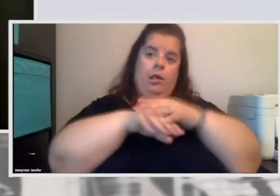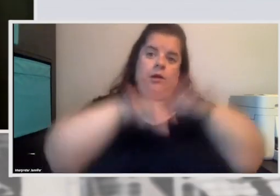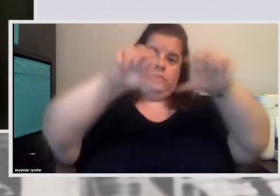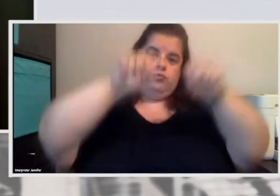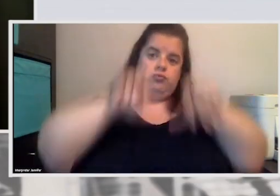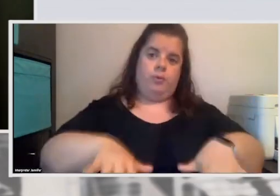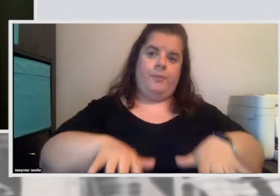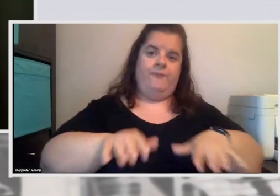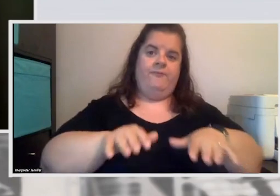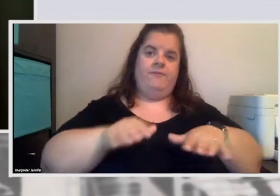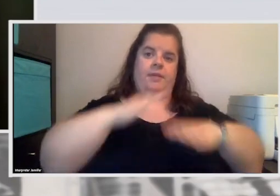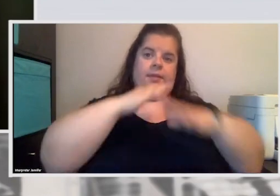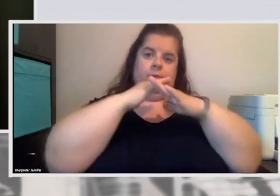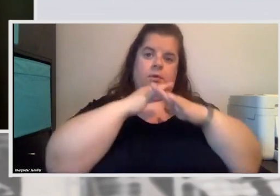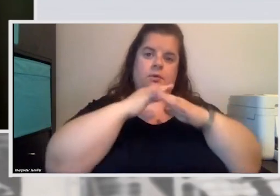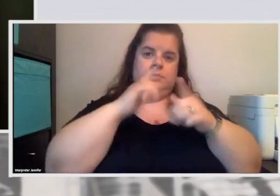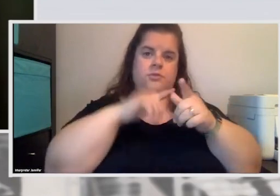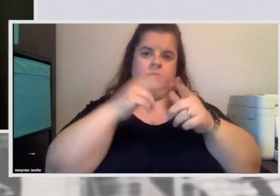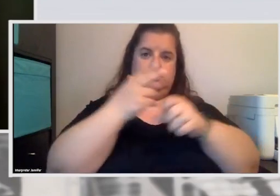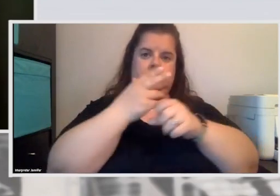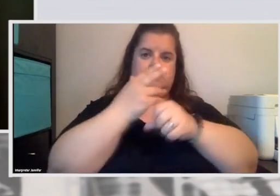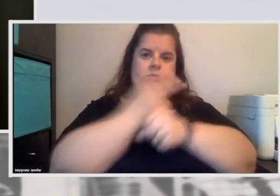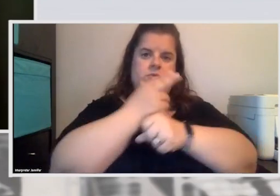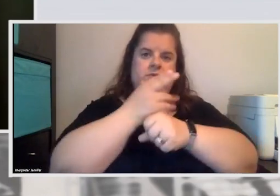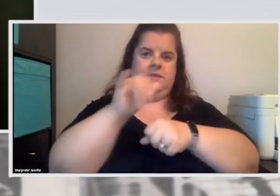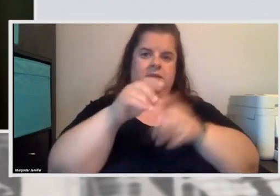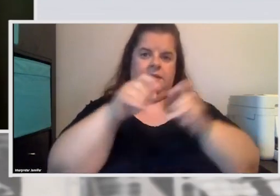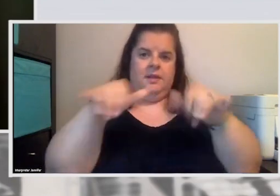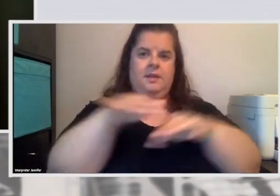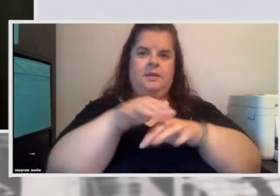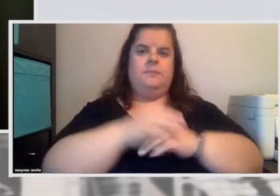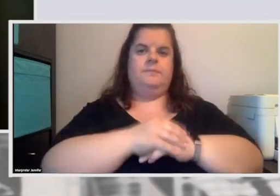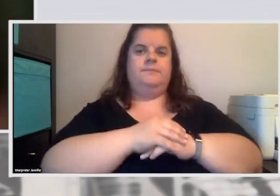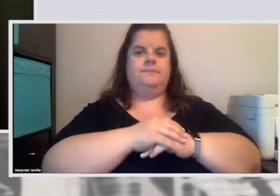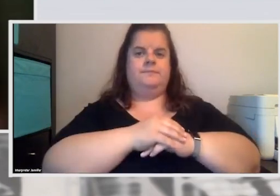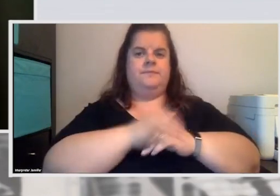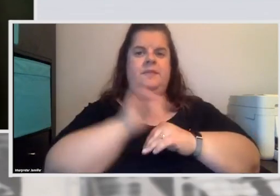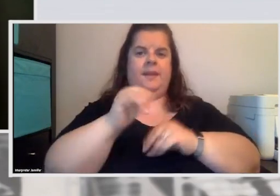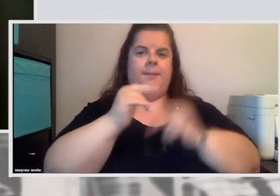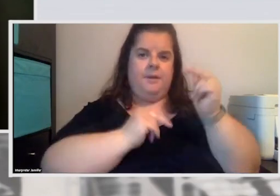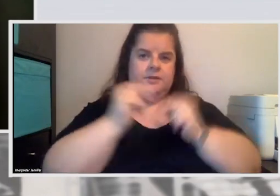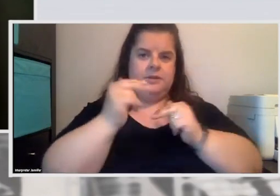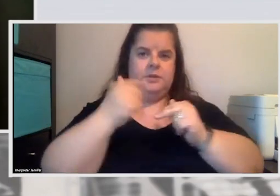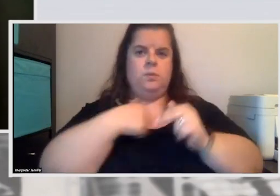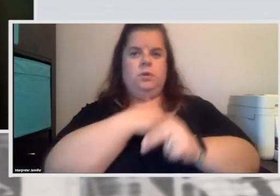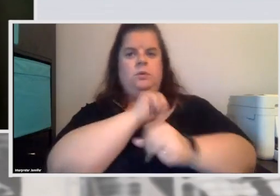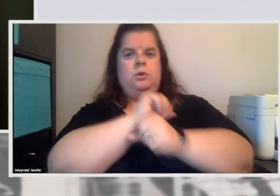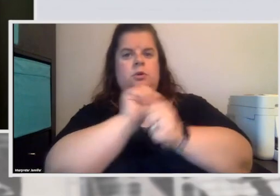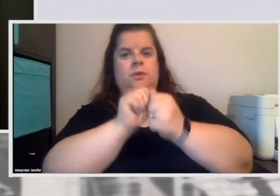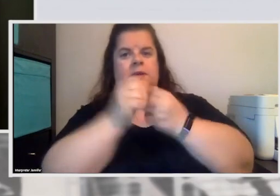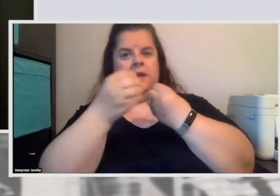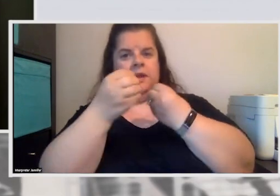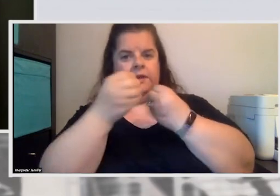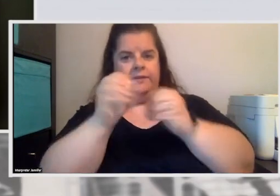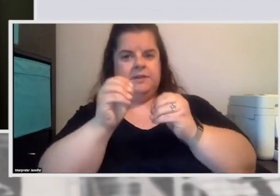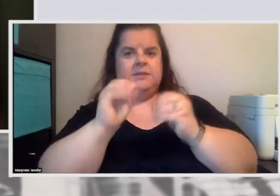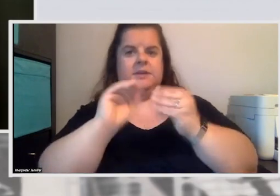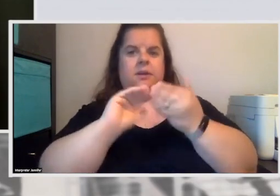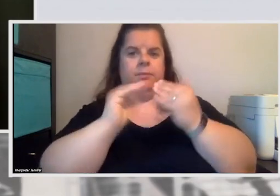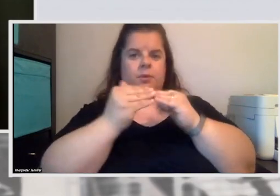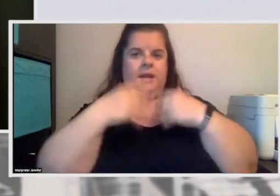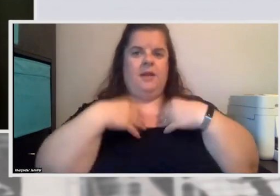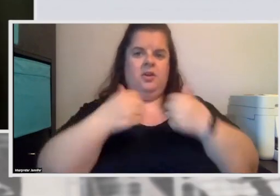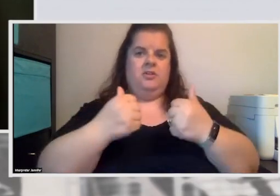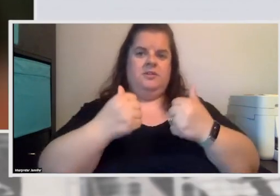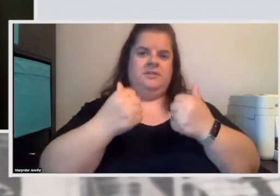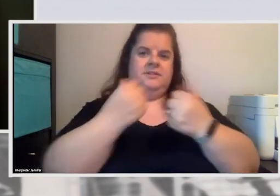those boards to use that structure. And so we're also working with the Office of Community Health and Safety to interface